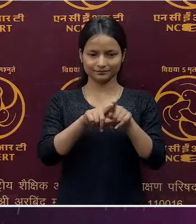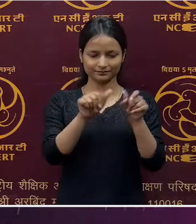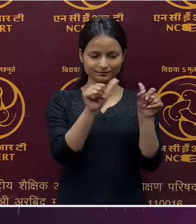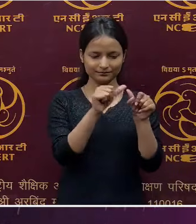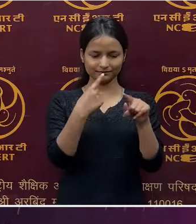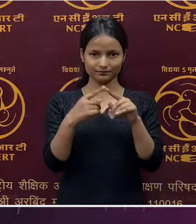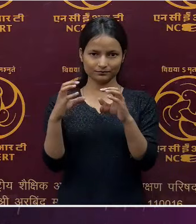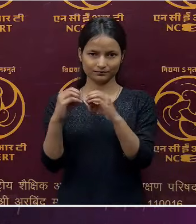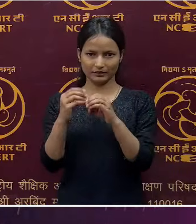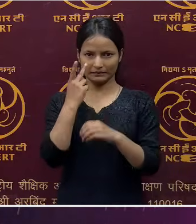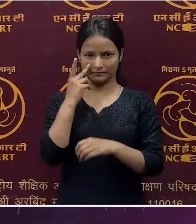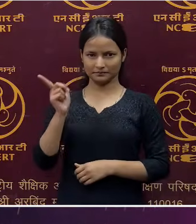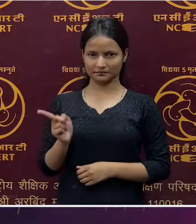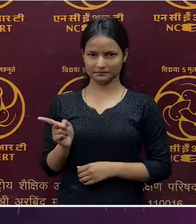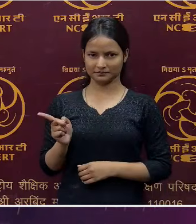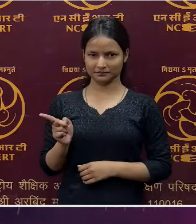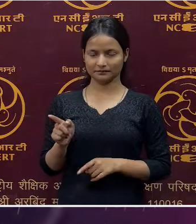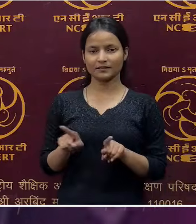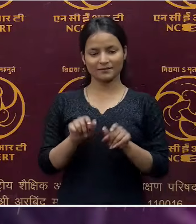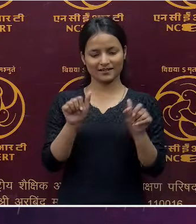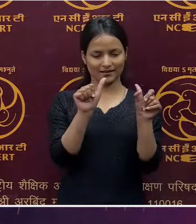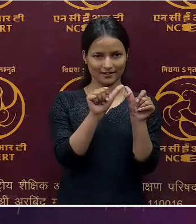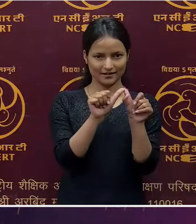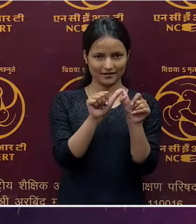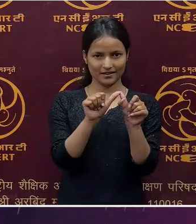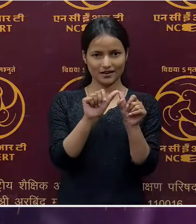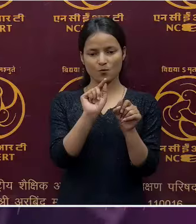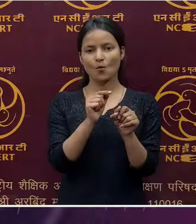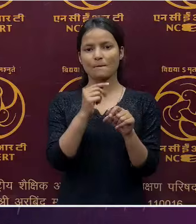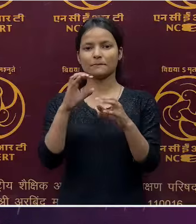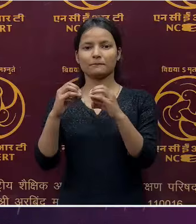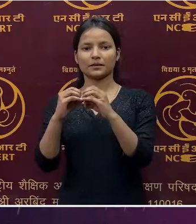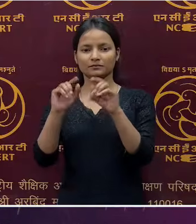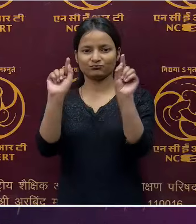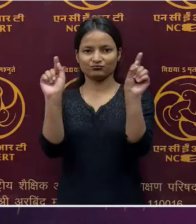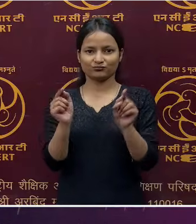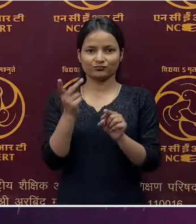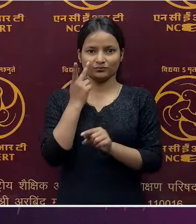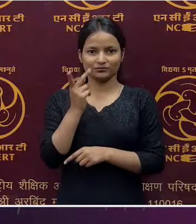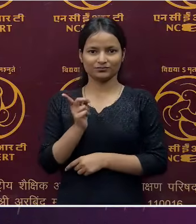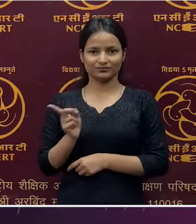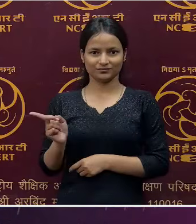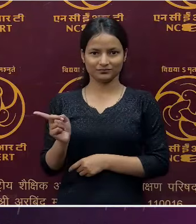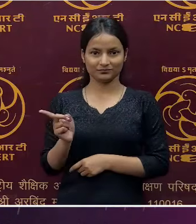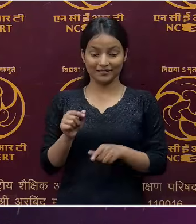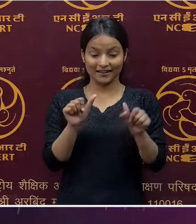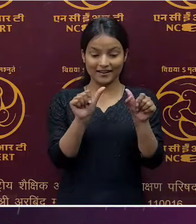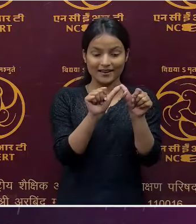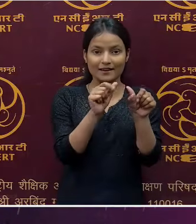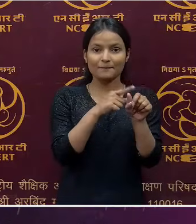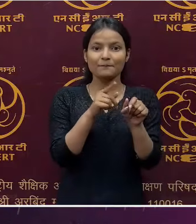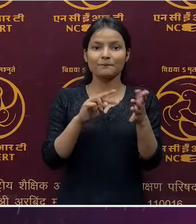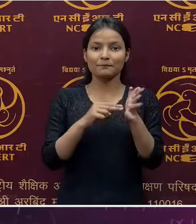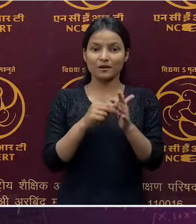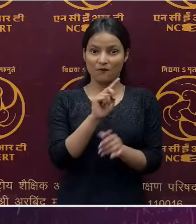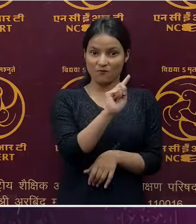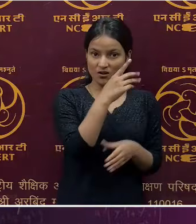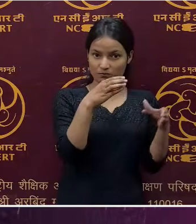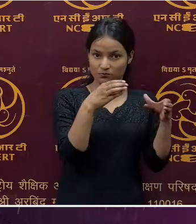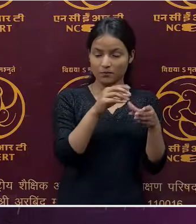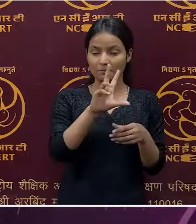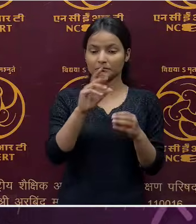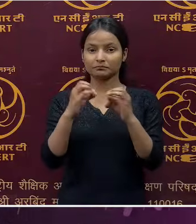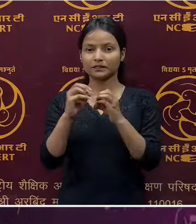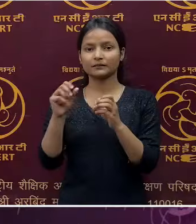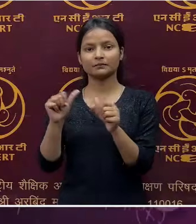is written as A bracket A comma B. So A is associated with the first set and B is associated with the second set.